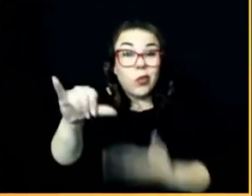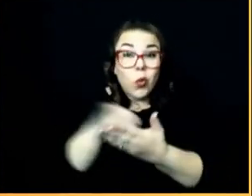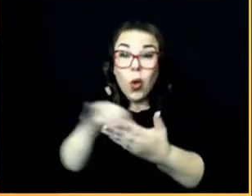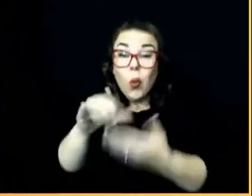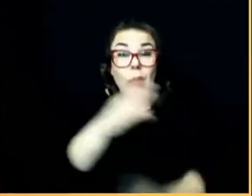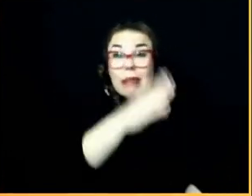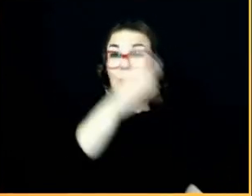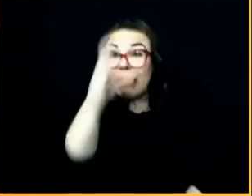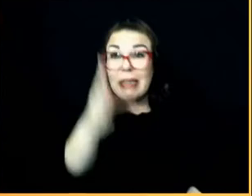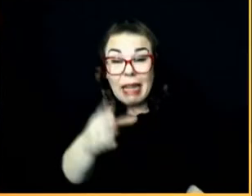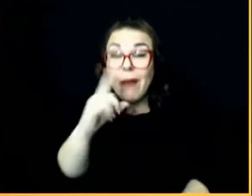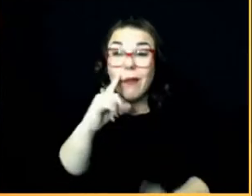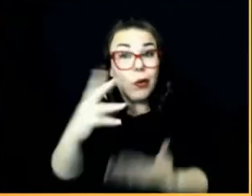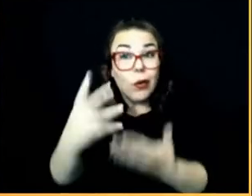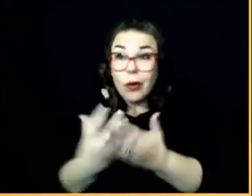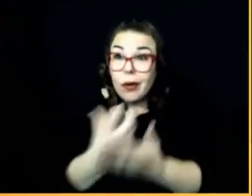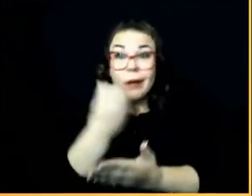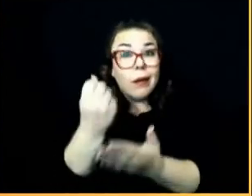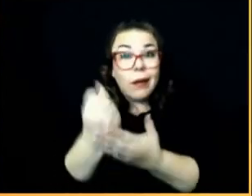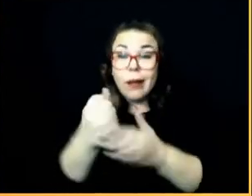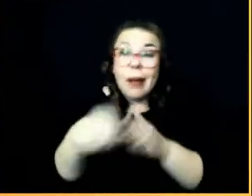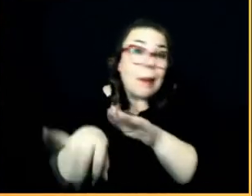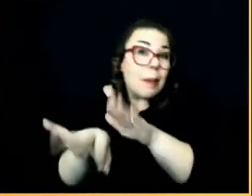soon, and I hope it does.